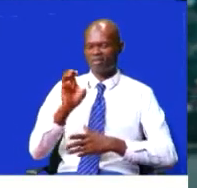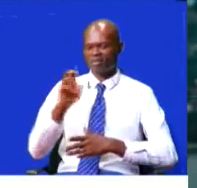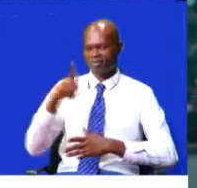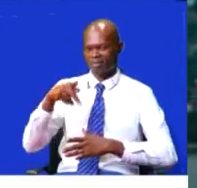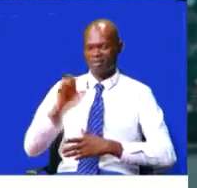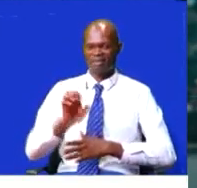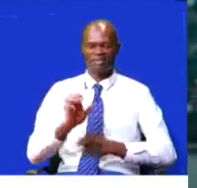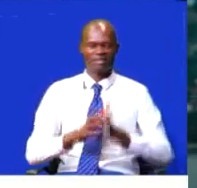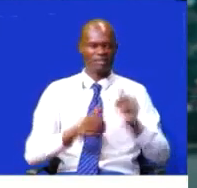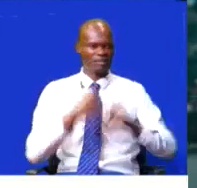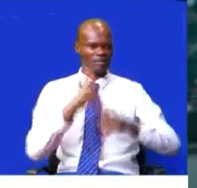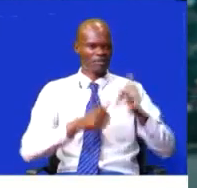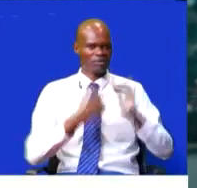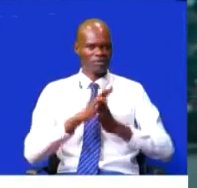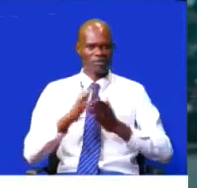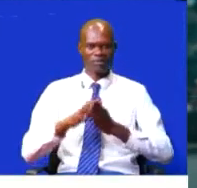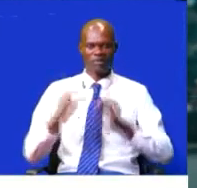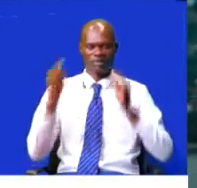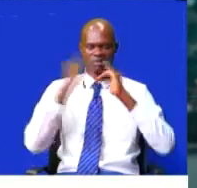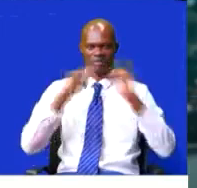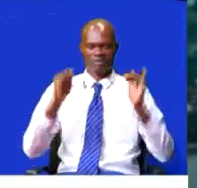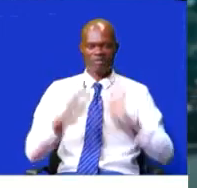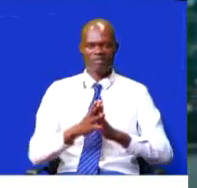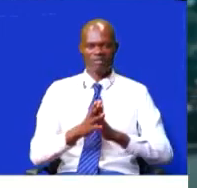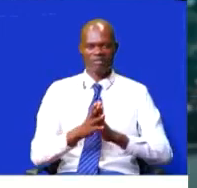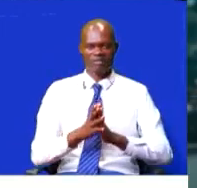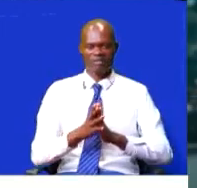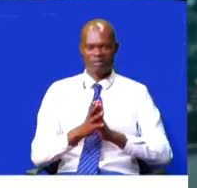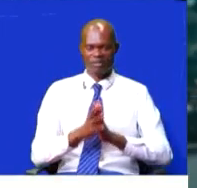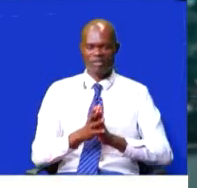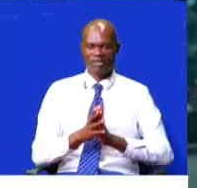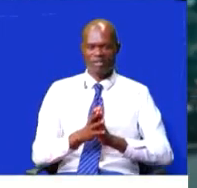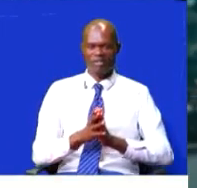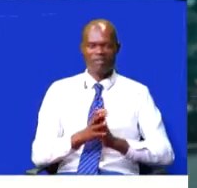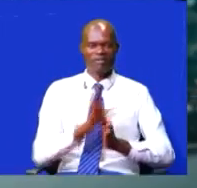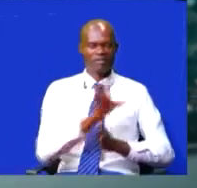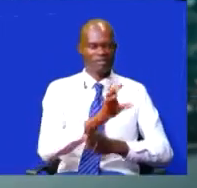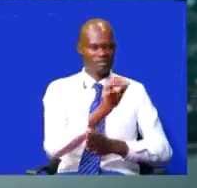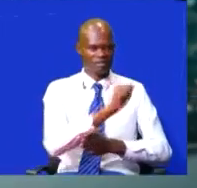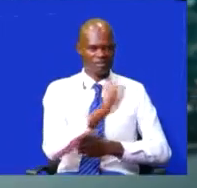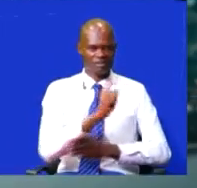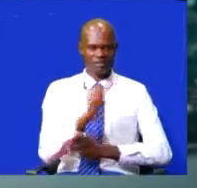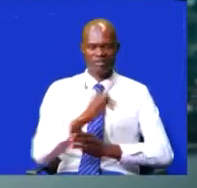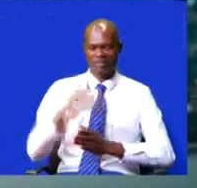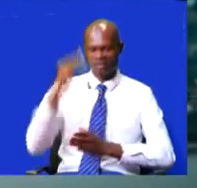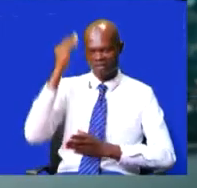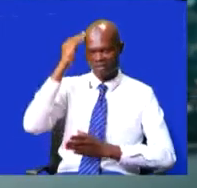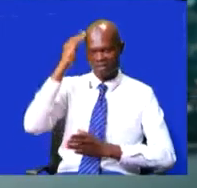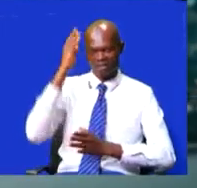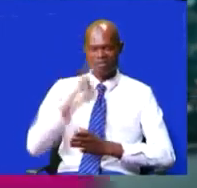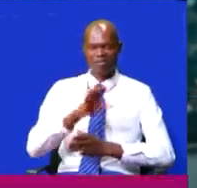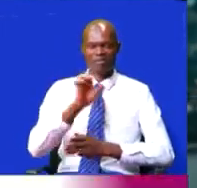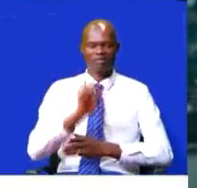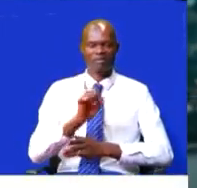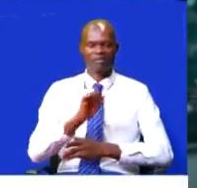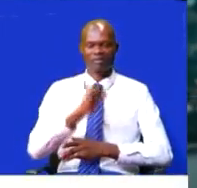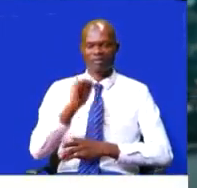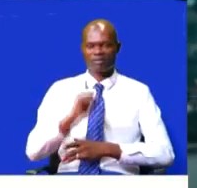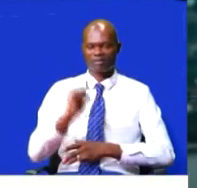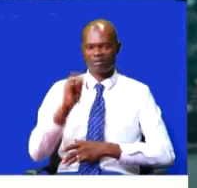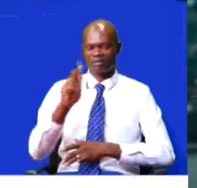KCPE mabende ne ogolo duoko mare kod jatend migao mano mar ochung' ne weche mago mag somo Ezekiel